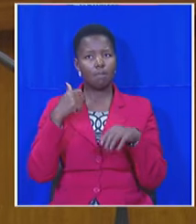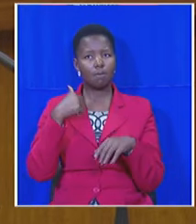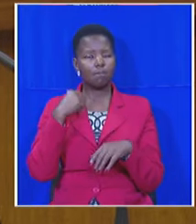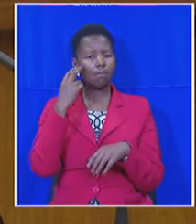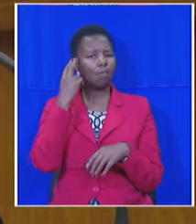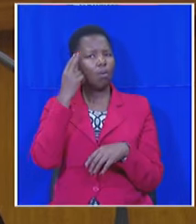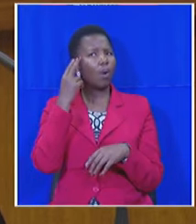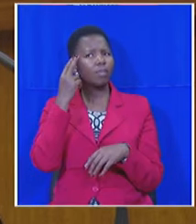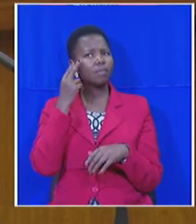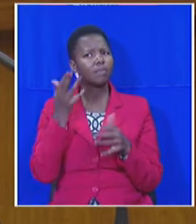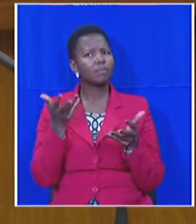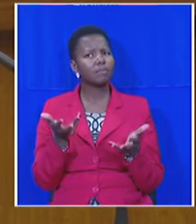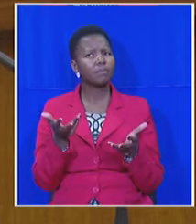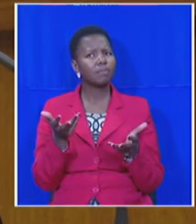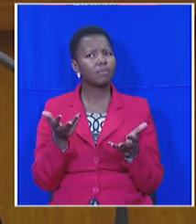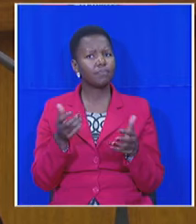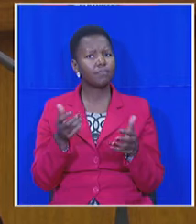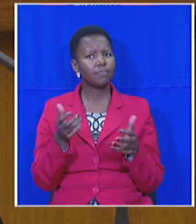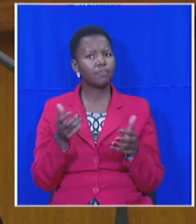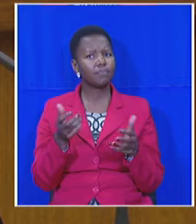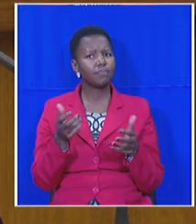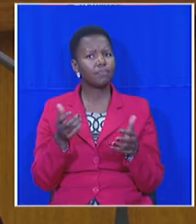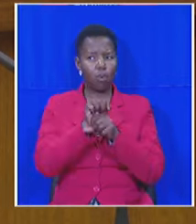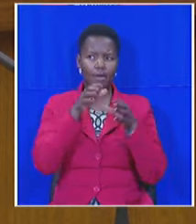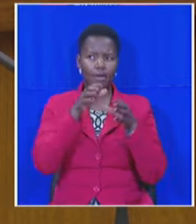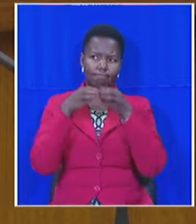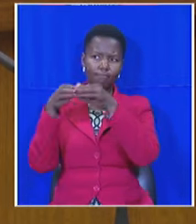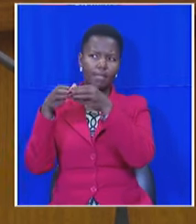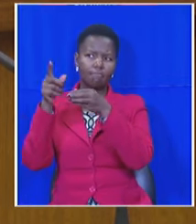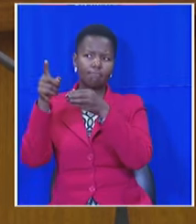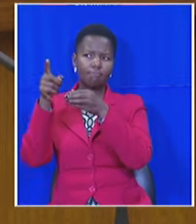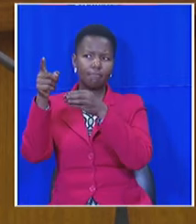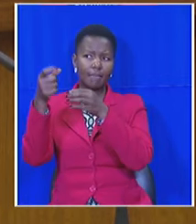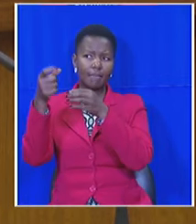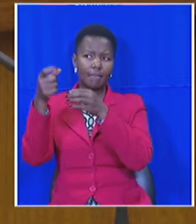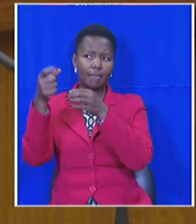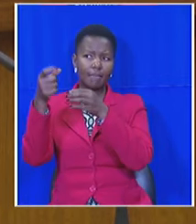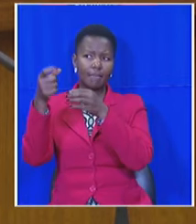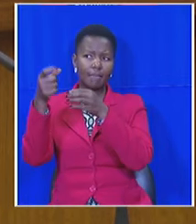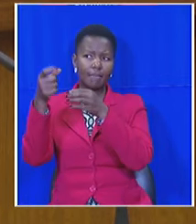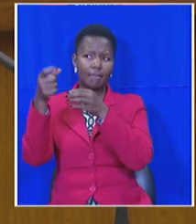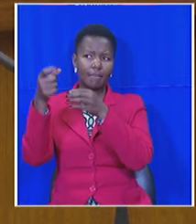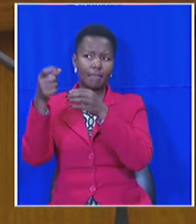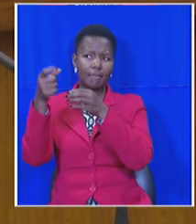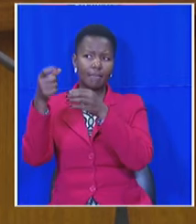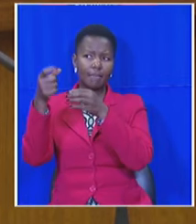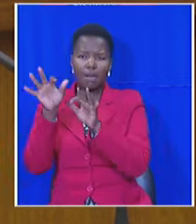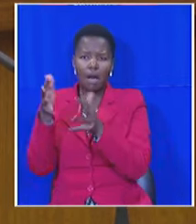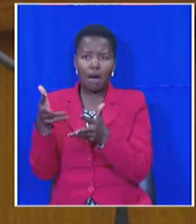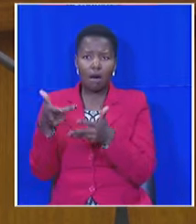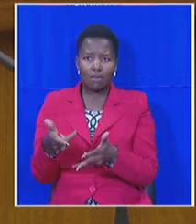how our missions are explaining this to the world at large. It must be quite embarrassing this